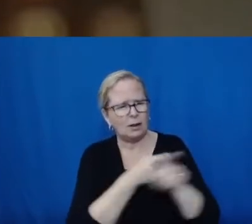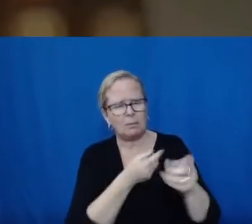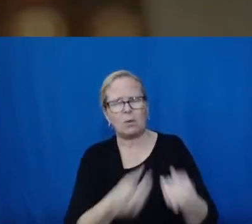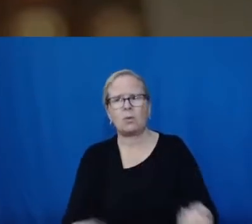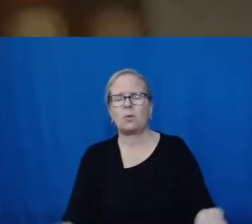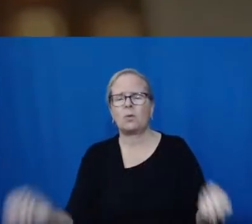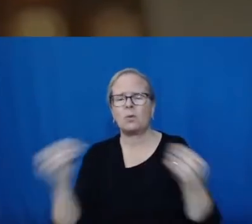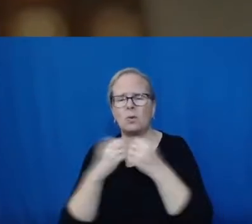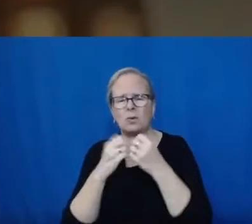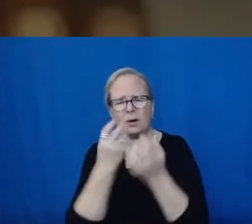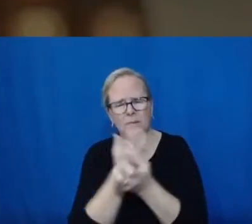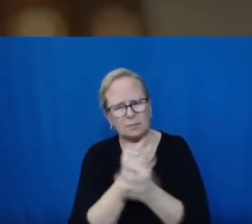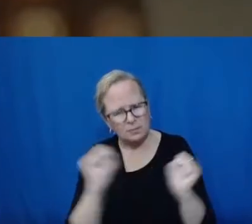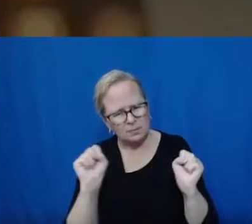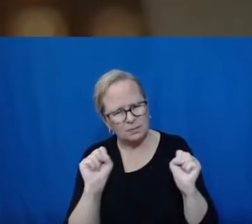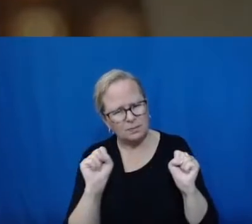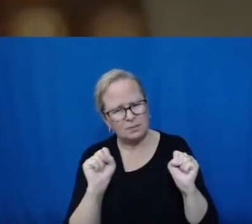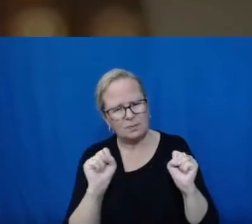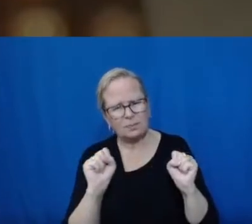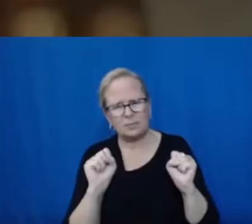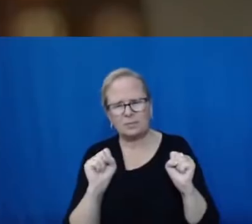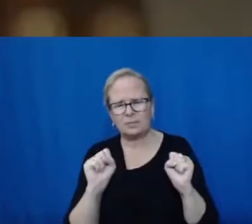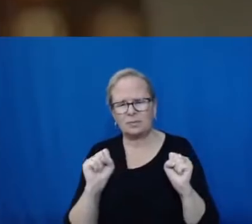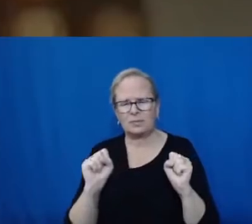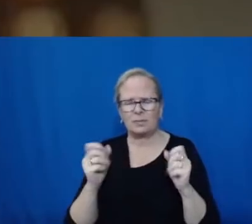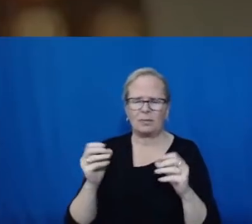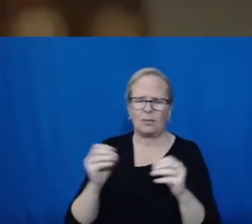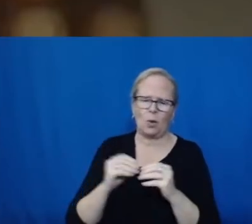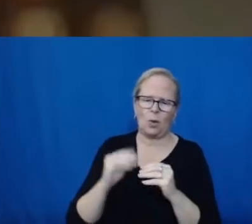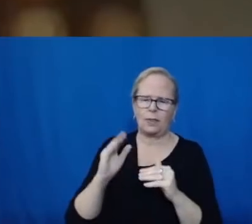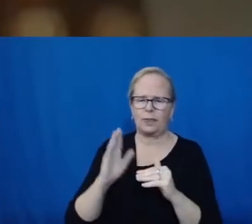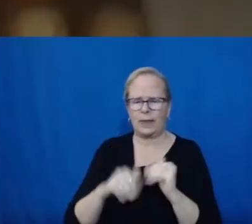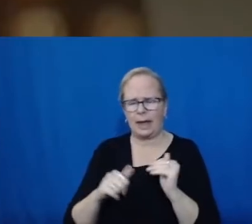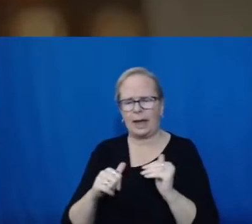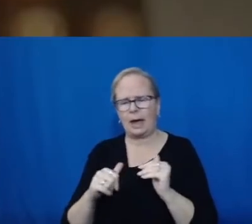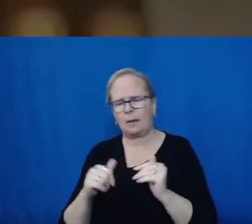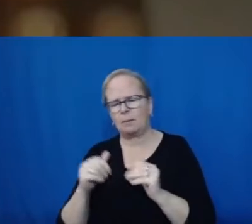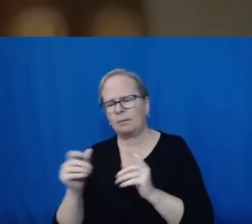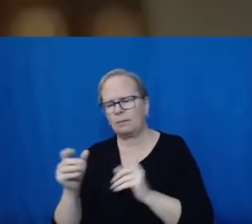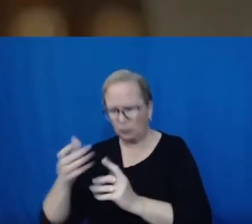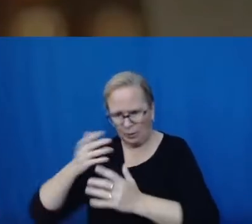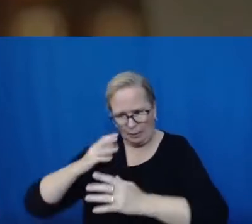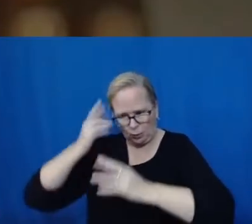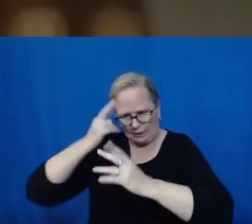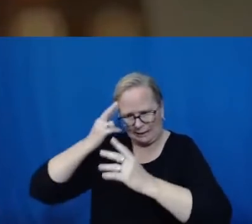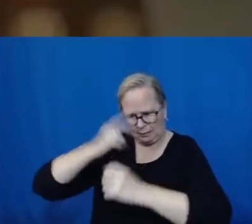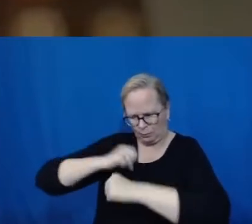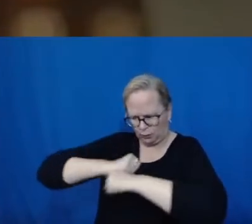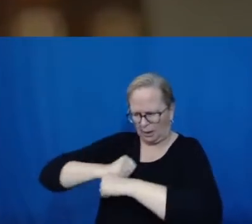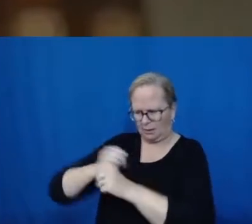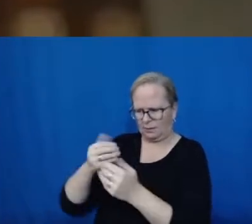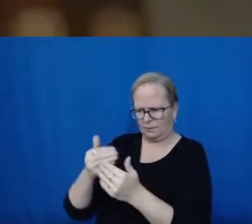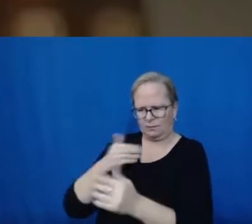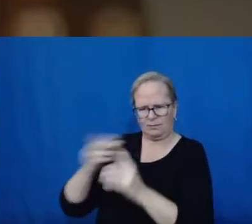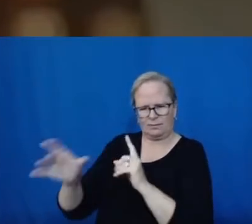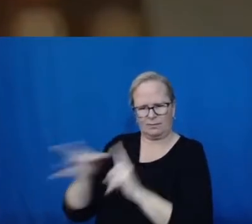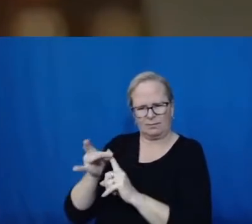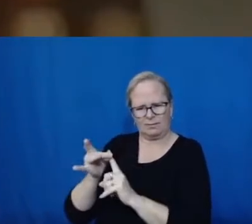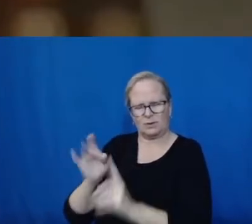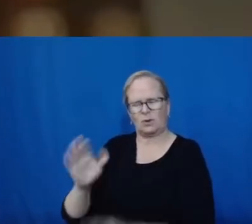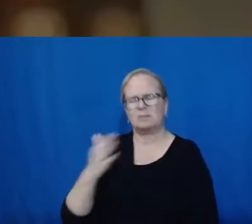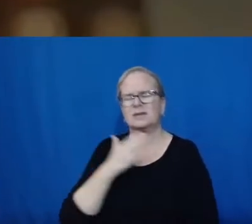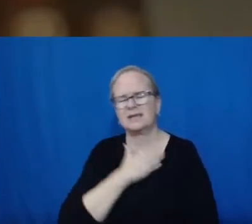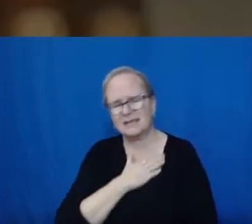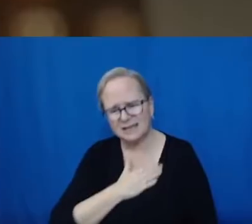safer than your chance of getting the disease. But also, please, especially coming into